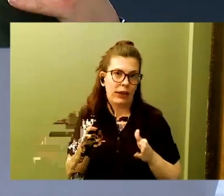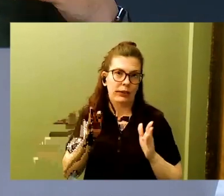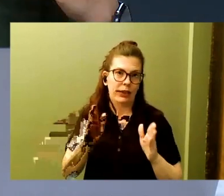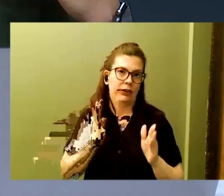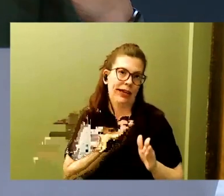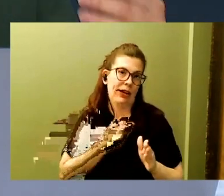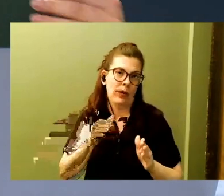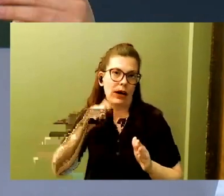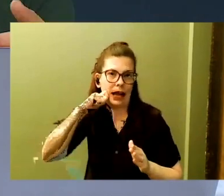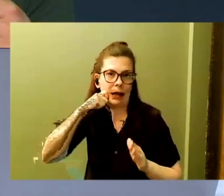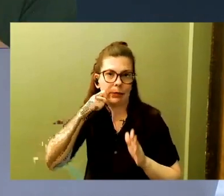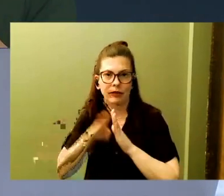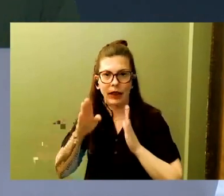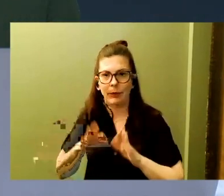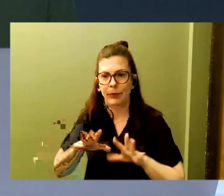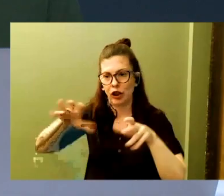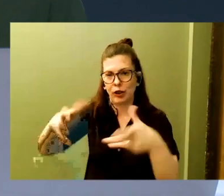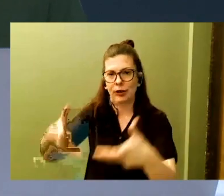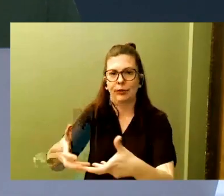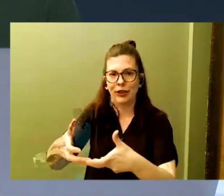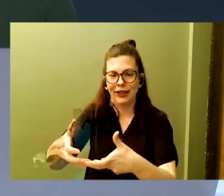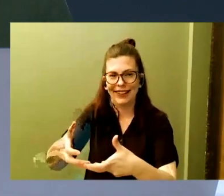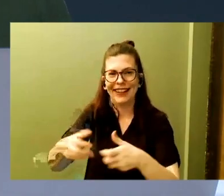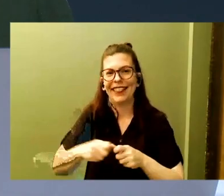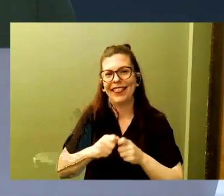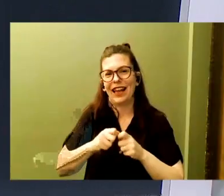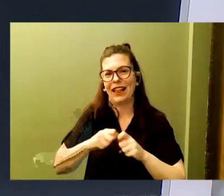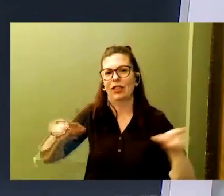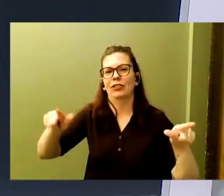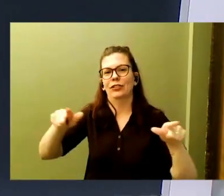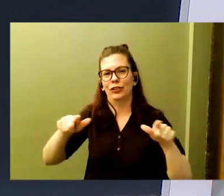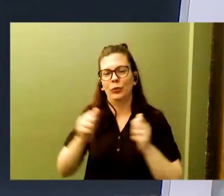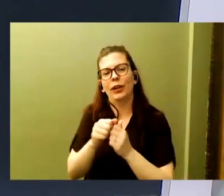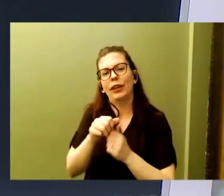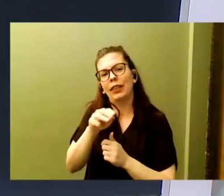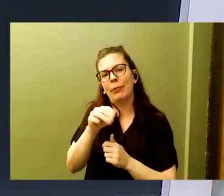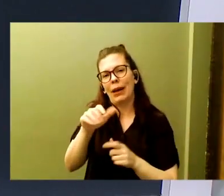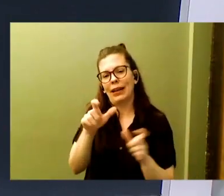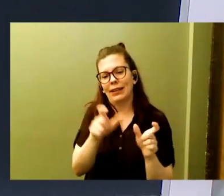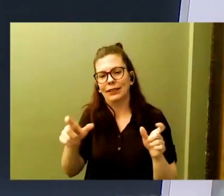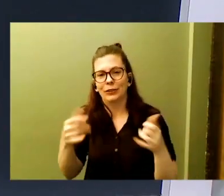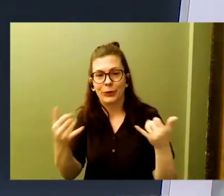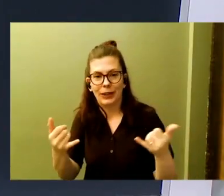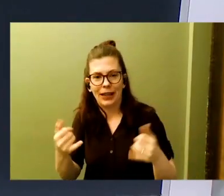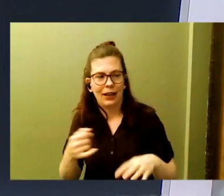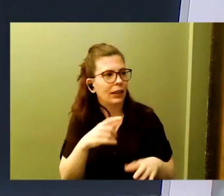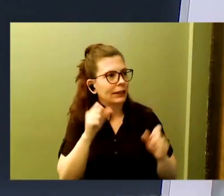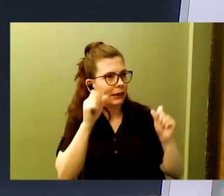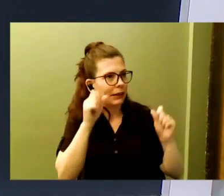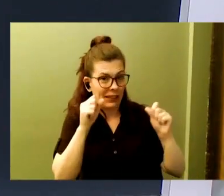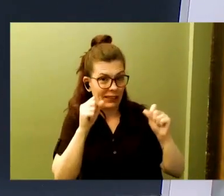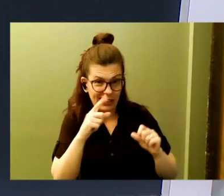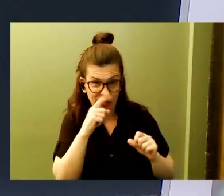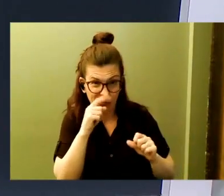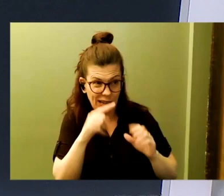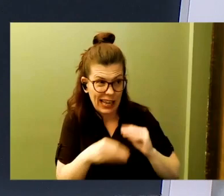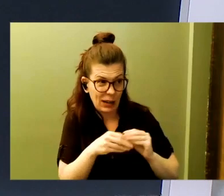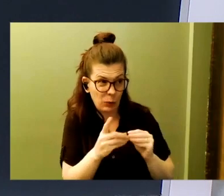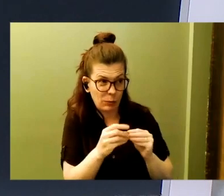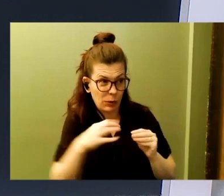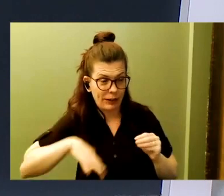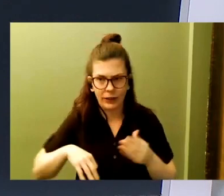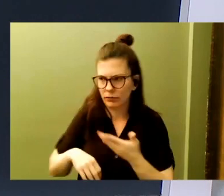community with the launch of M1 Mac instances today. That's amazing. Can I just add one more benefit to that? Sure. You're